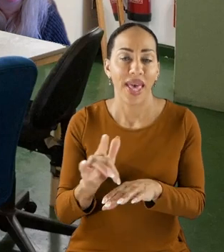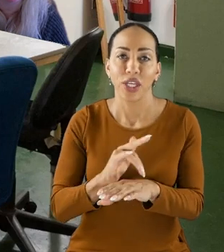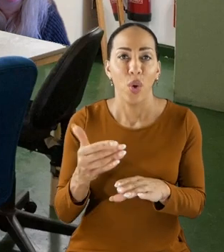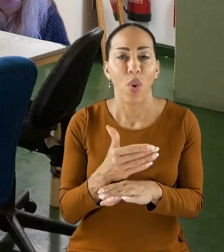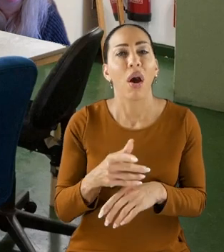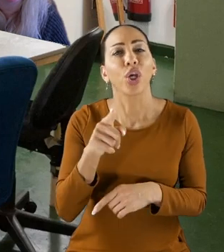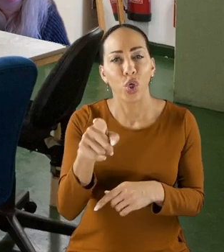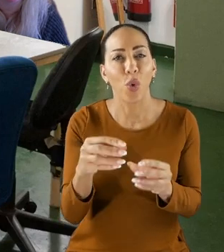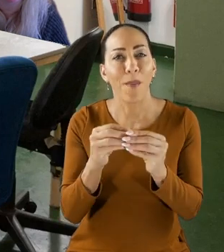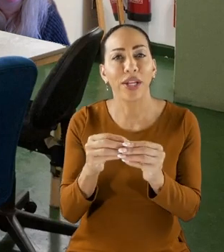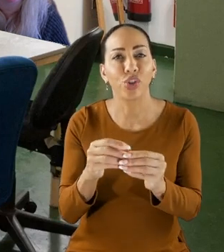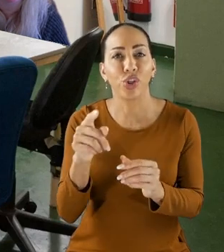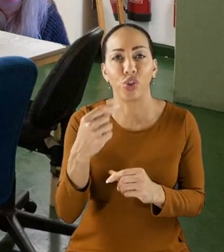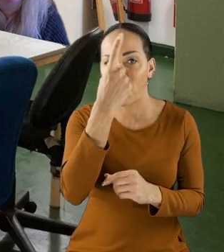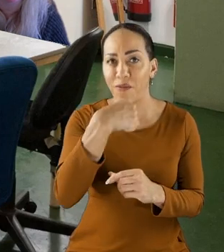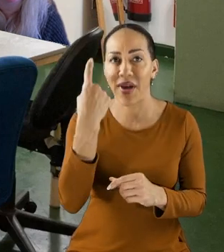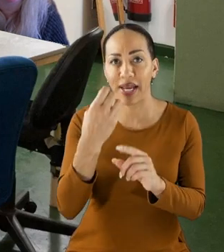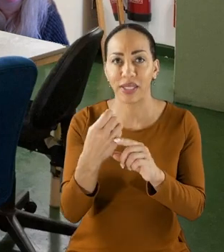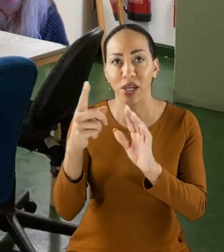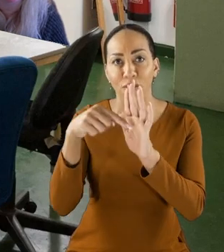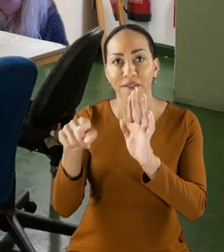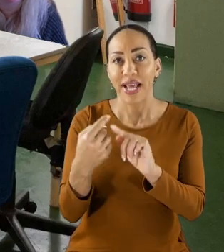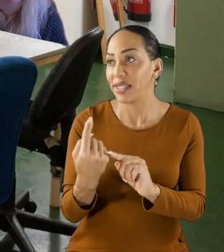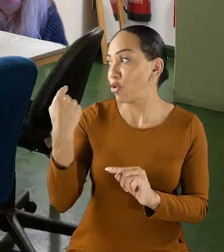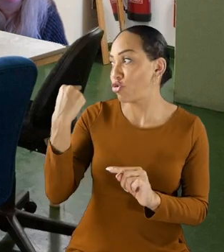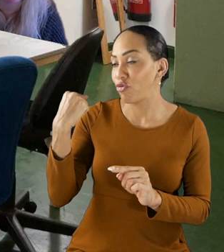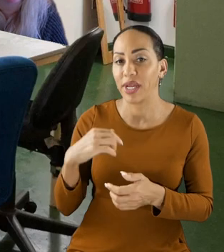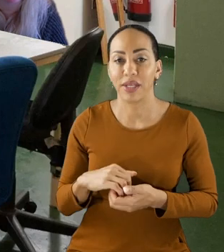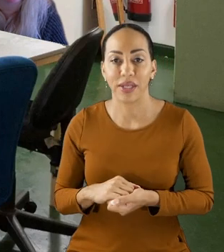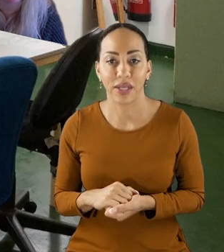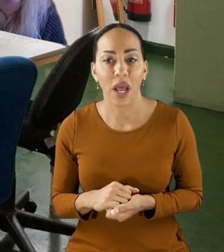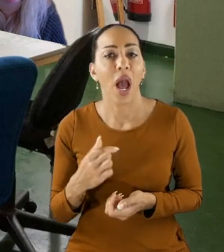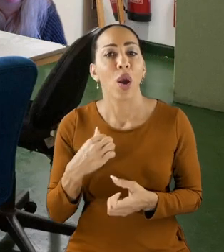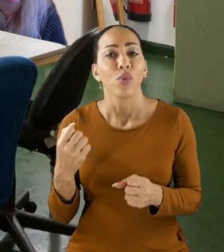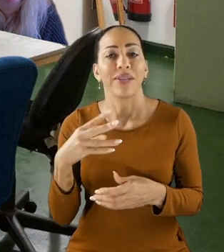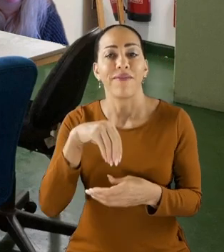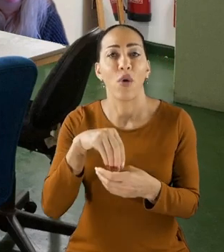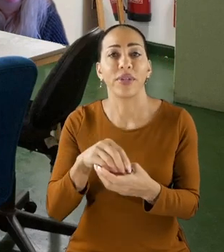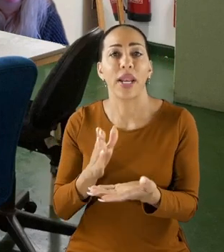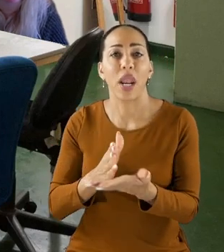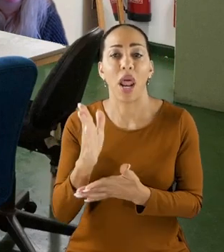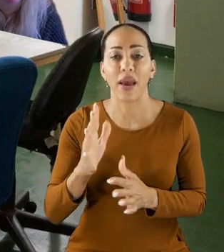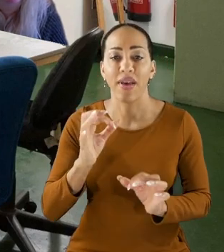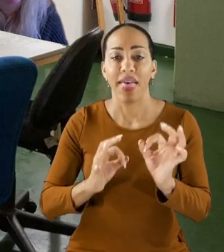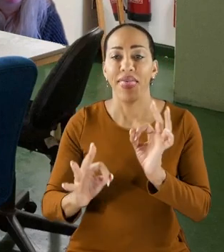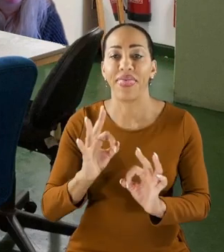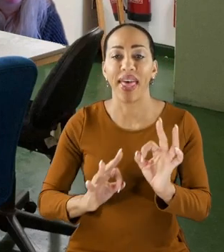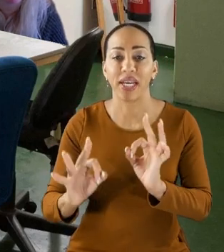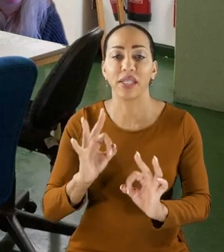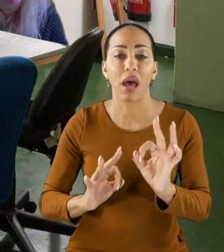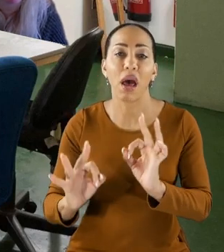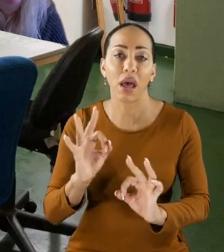face on the screen behind and so on, but I was doing a lot of live theatre work